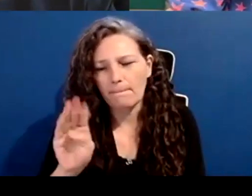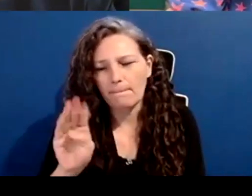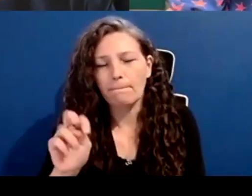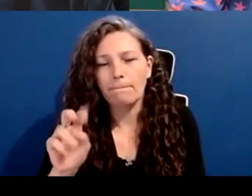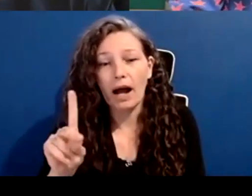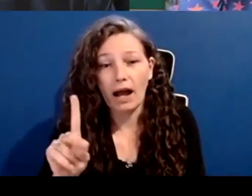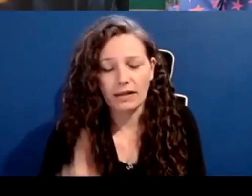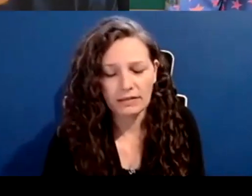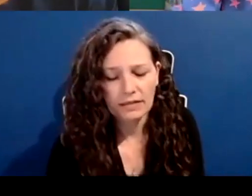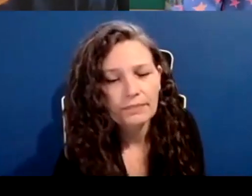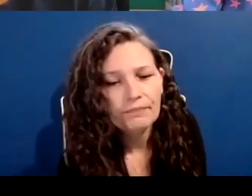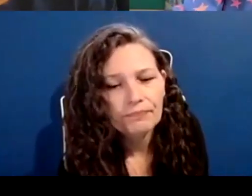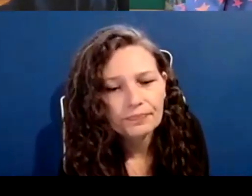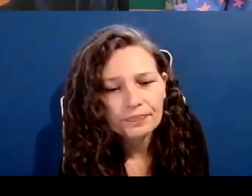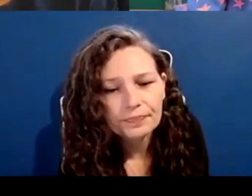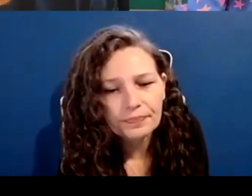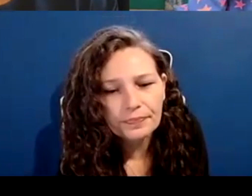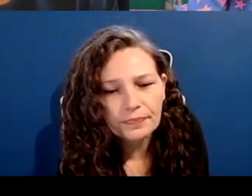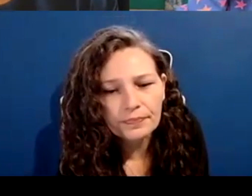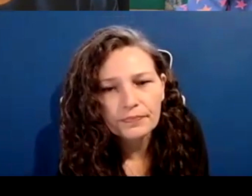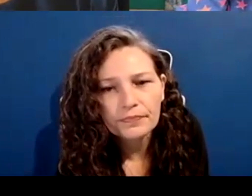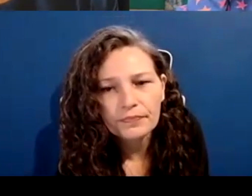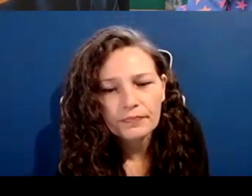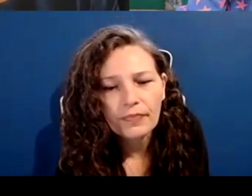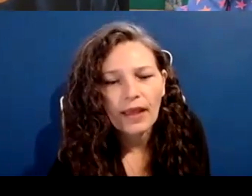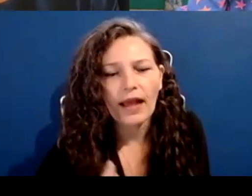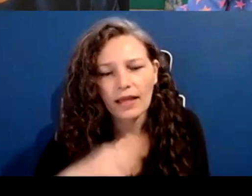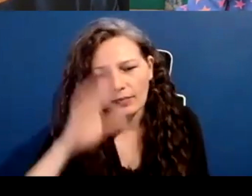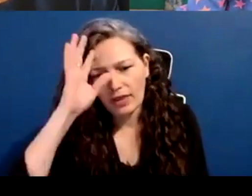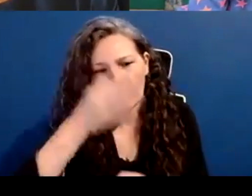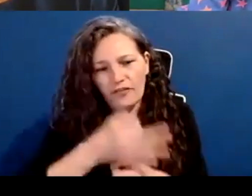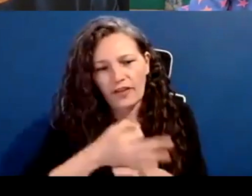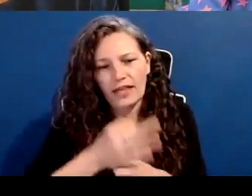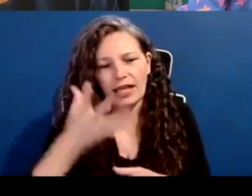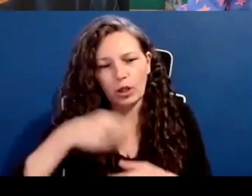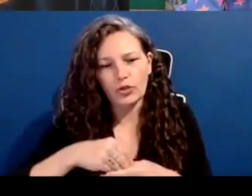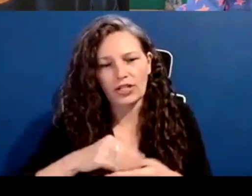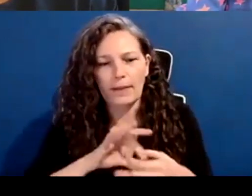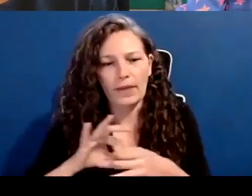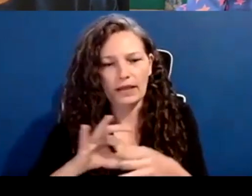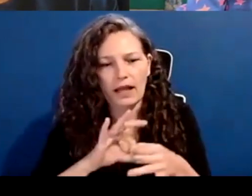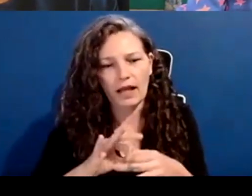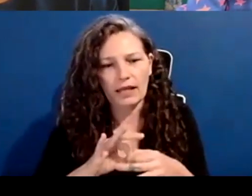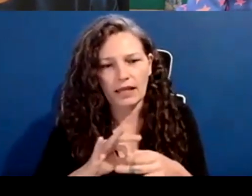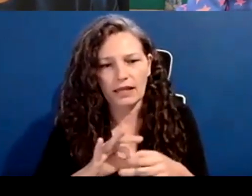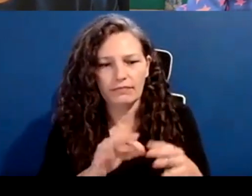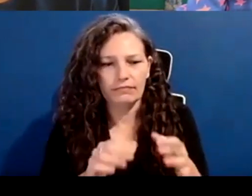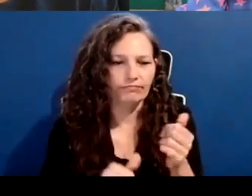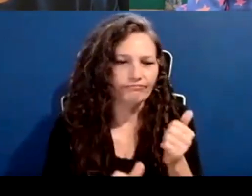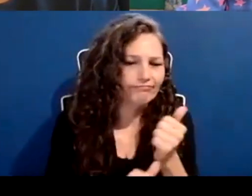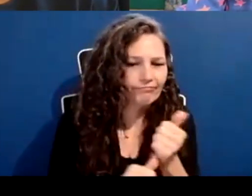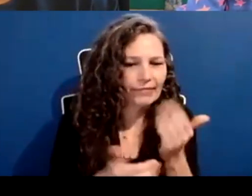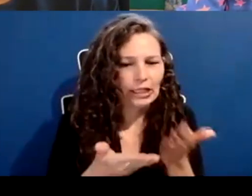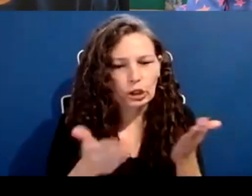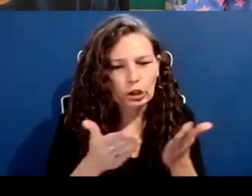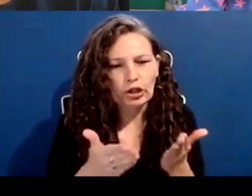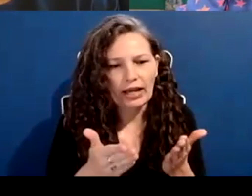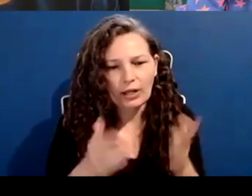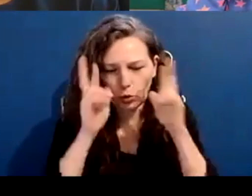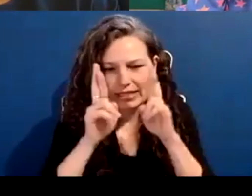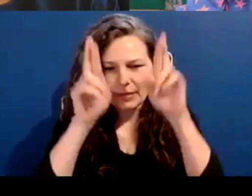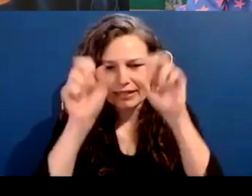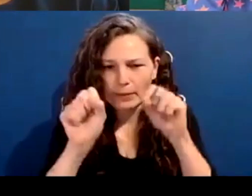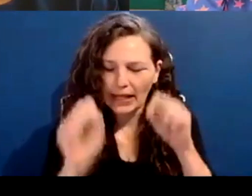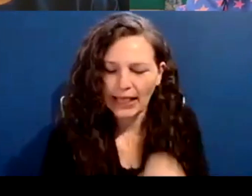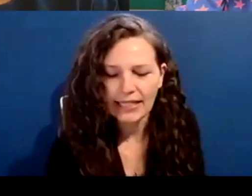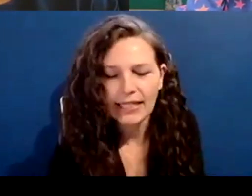am the Faith Inclusion and Belonging Associate here at RespectAbility. Today we are